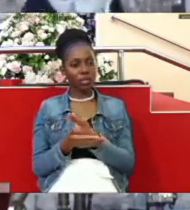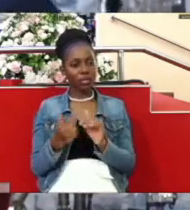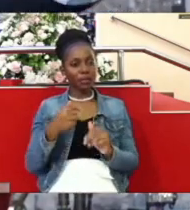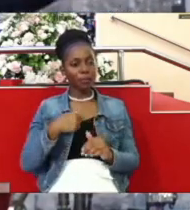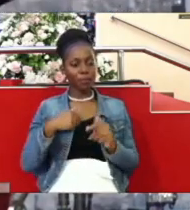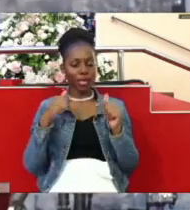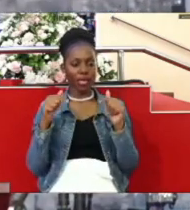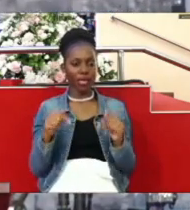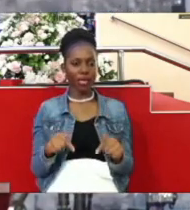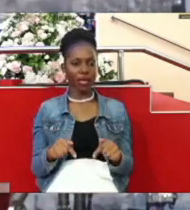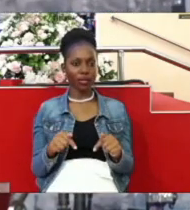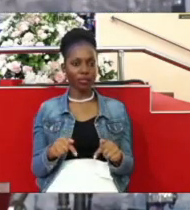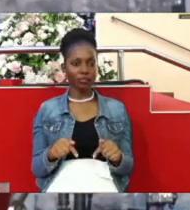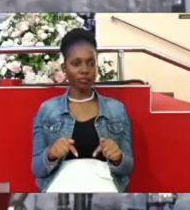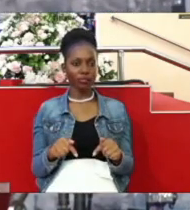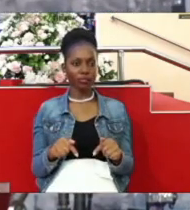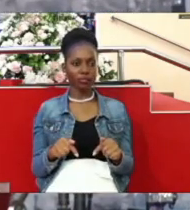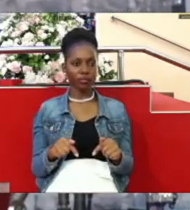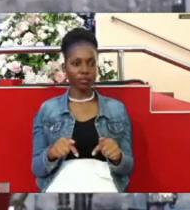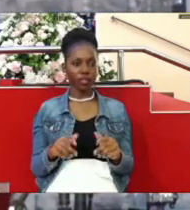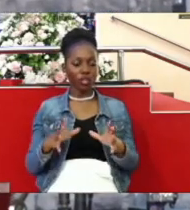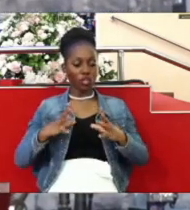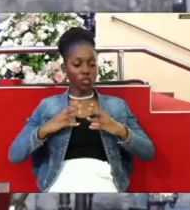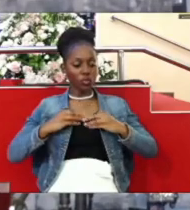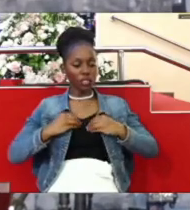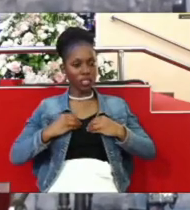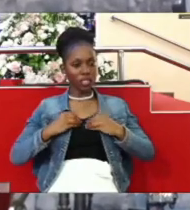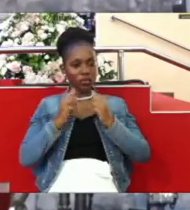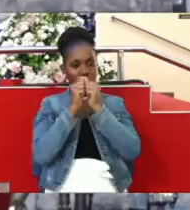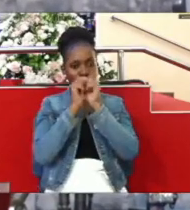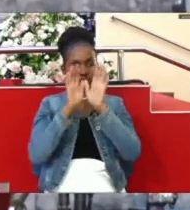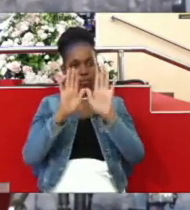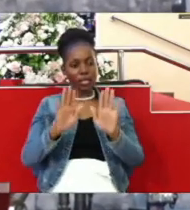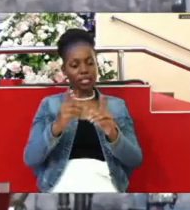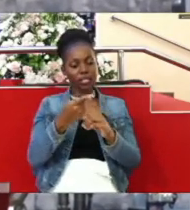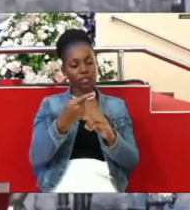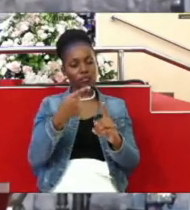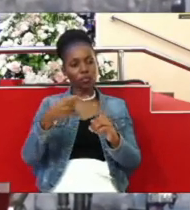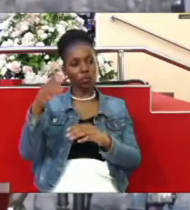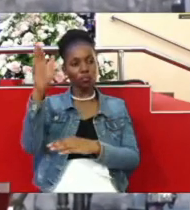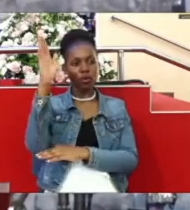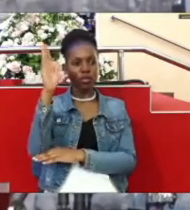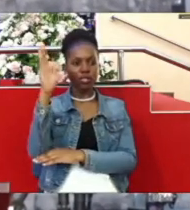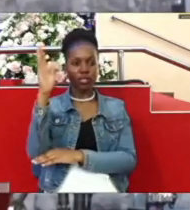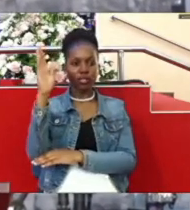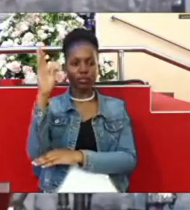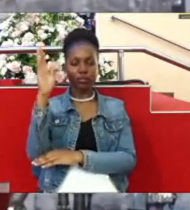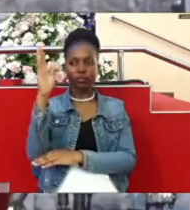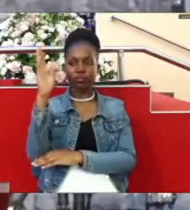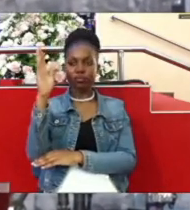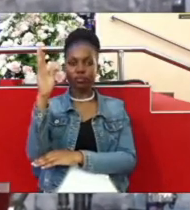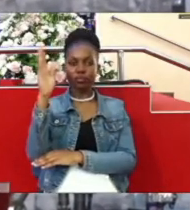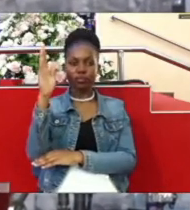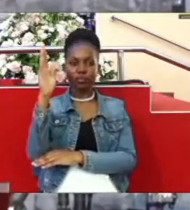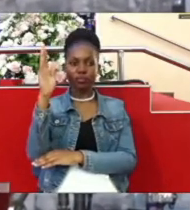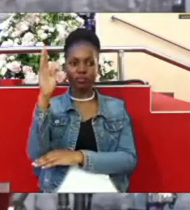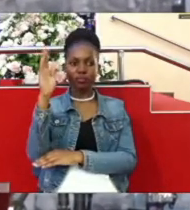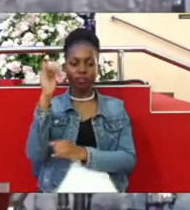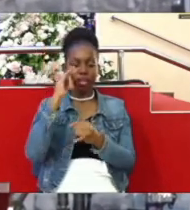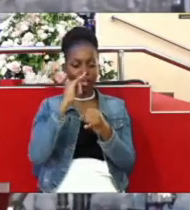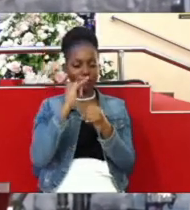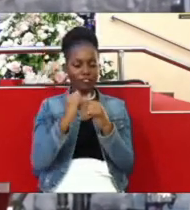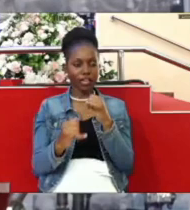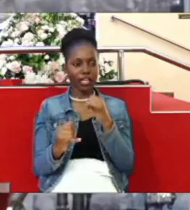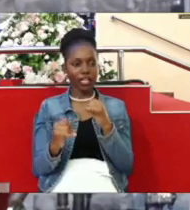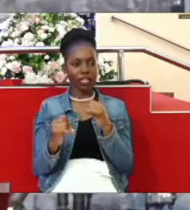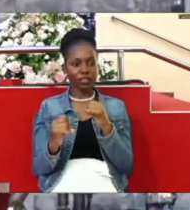hapa asubuhi ya leo. So that I may receive these blessings from God. Ya kwamba nikaweza kupokea baraka kutoka kwa Mungu. And finally, as I wind up